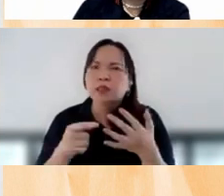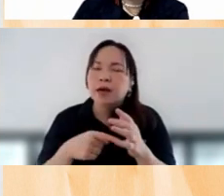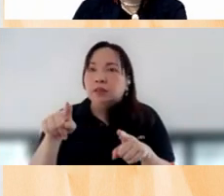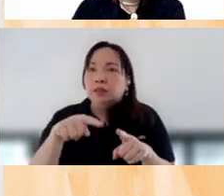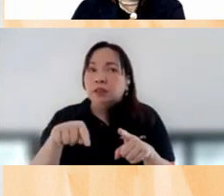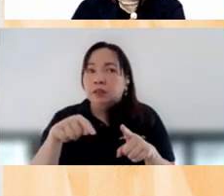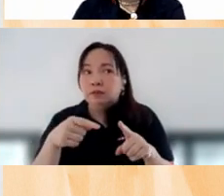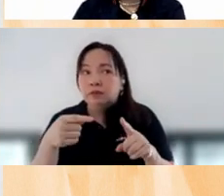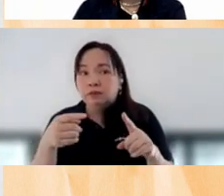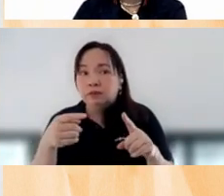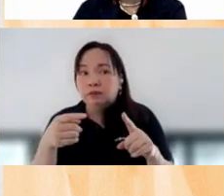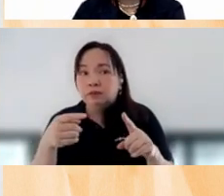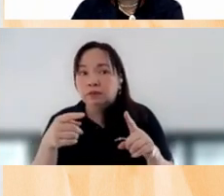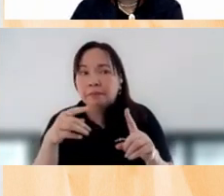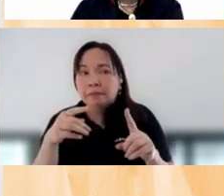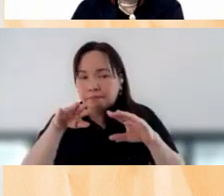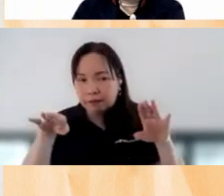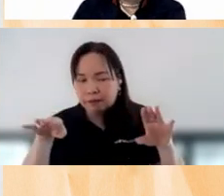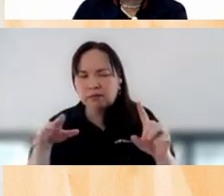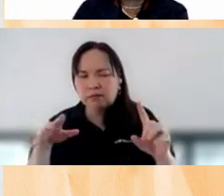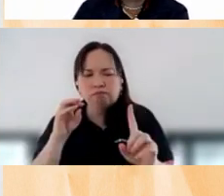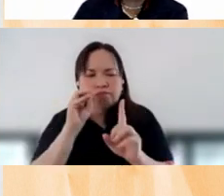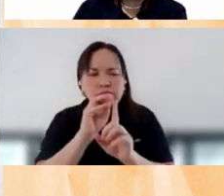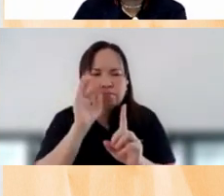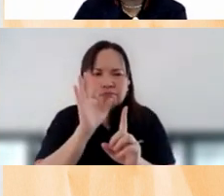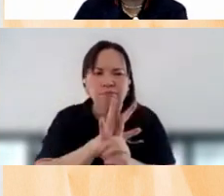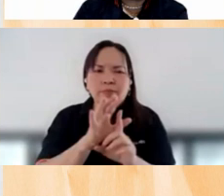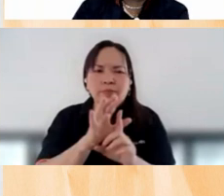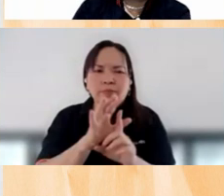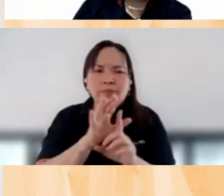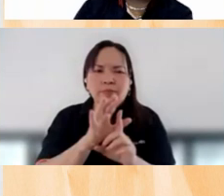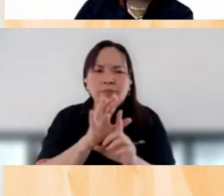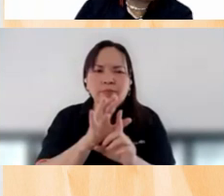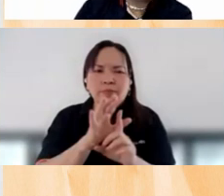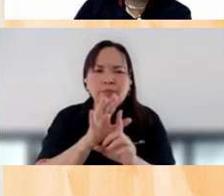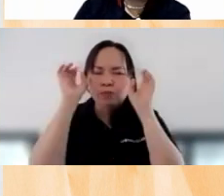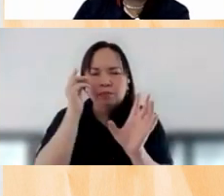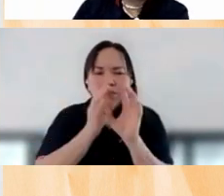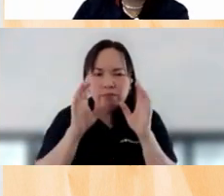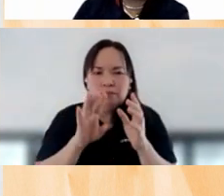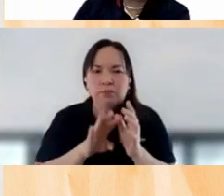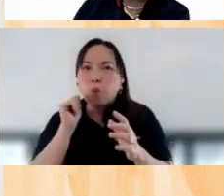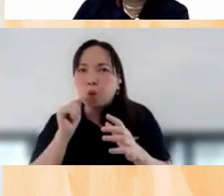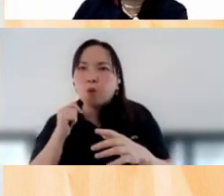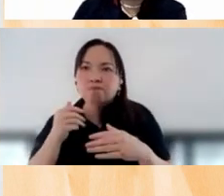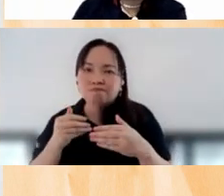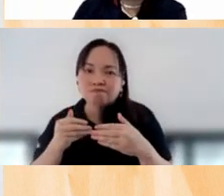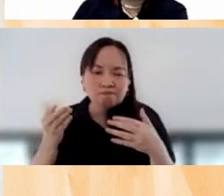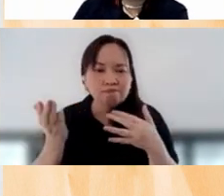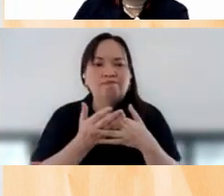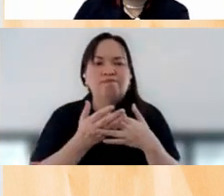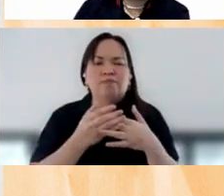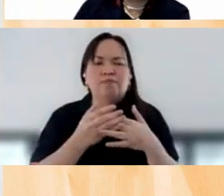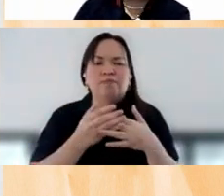to consider this within the context of their families, no? So we take into